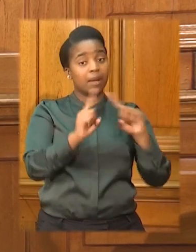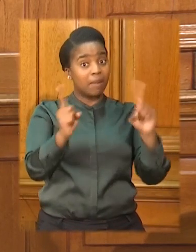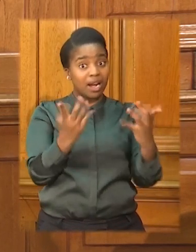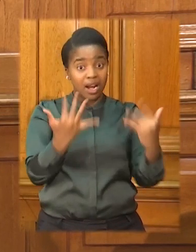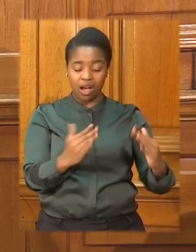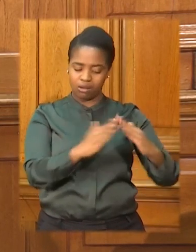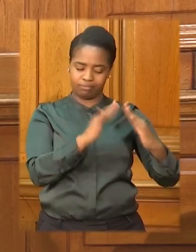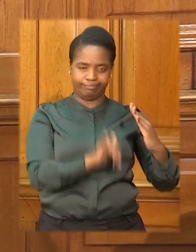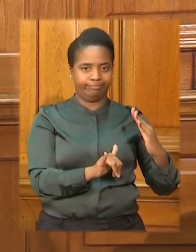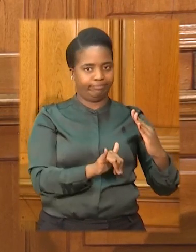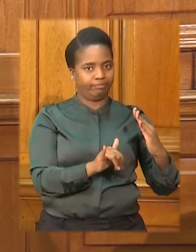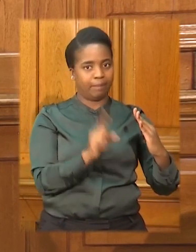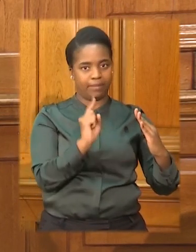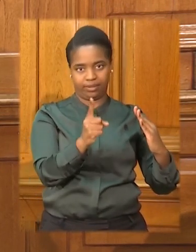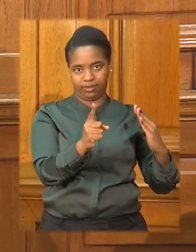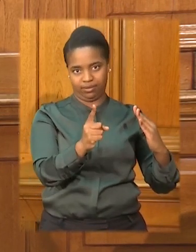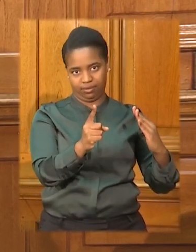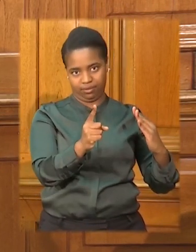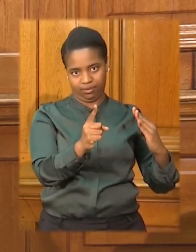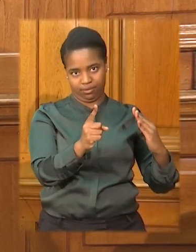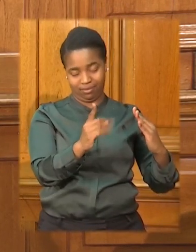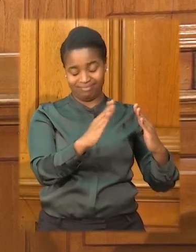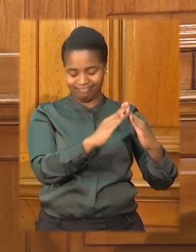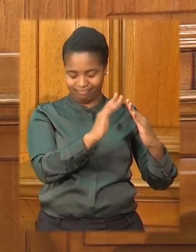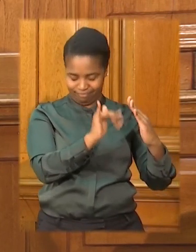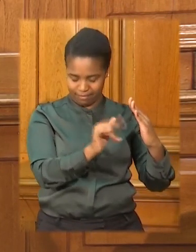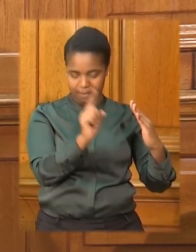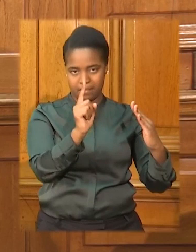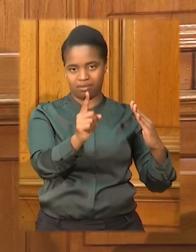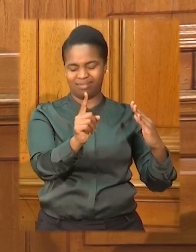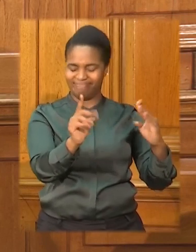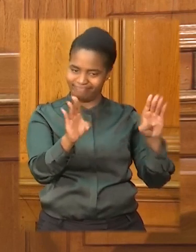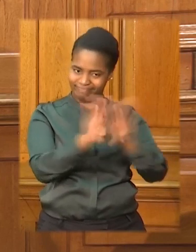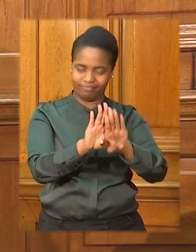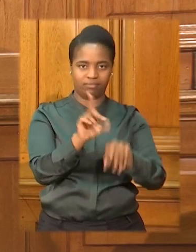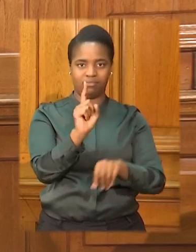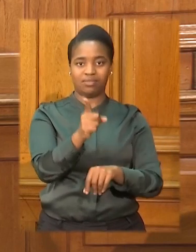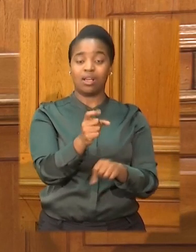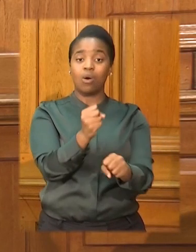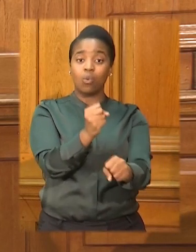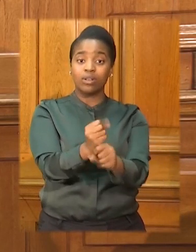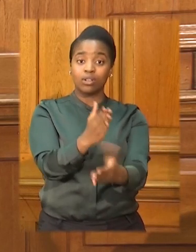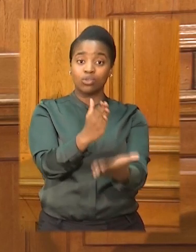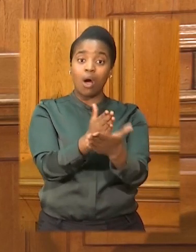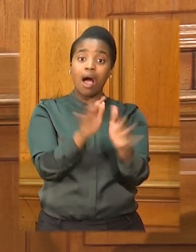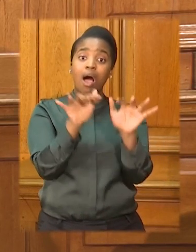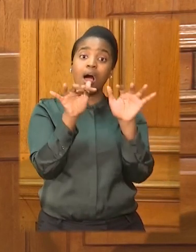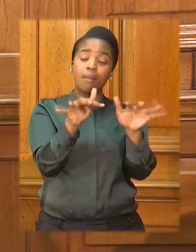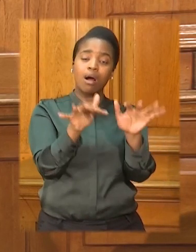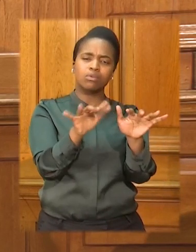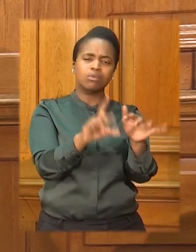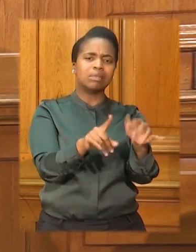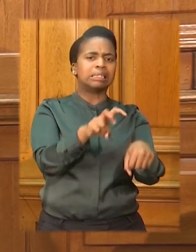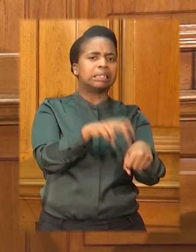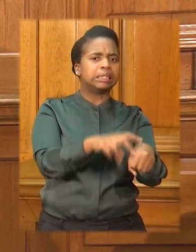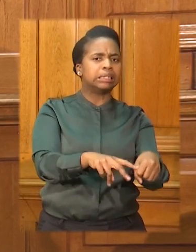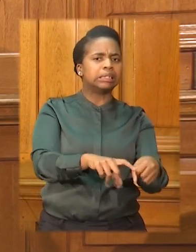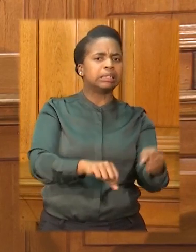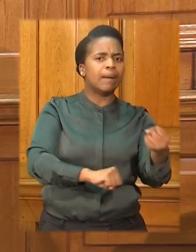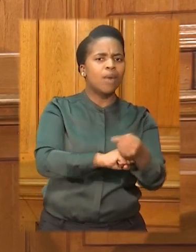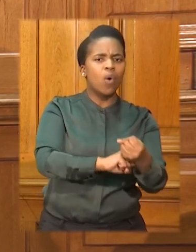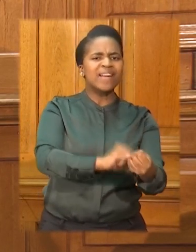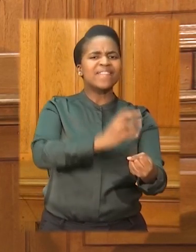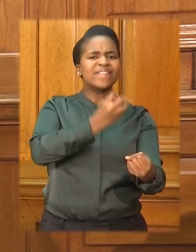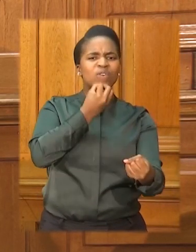then, however, we must ensure that all our people receive adequate support.